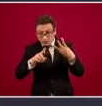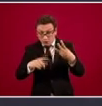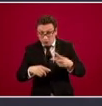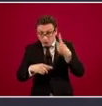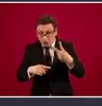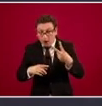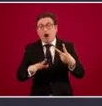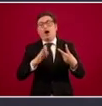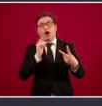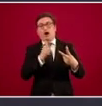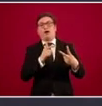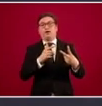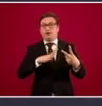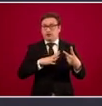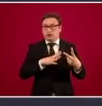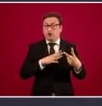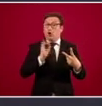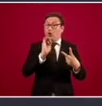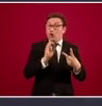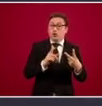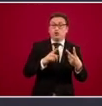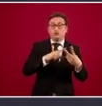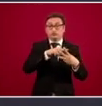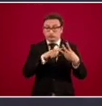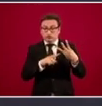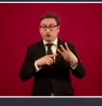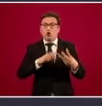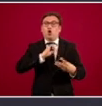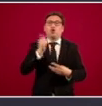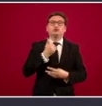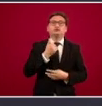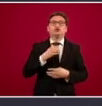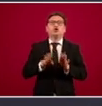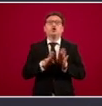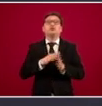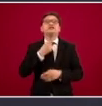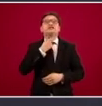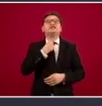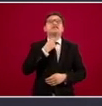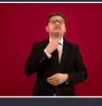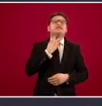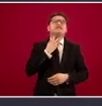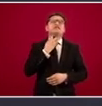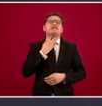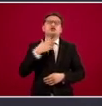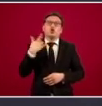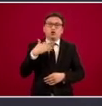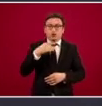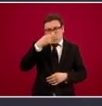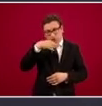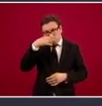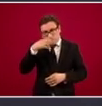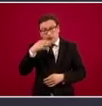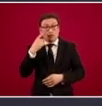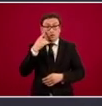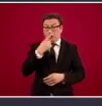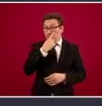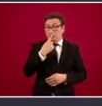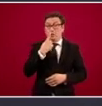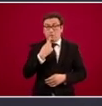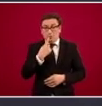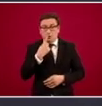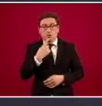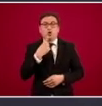fever, or headache. At least 2 out of these 3, and at least 1 of these 5.